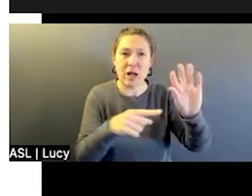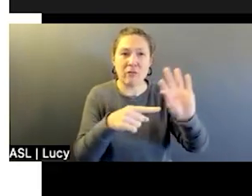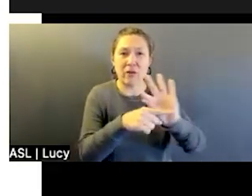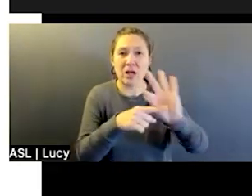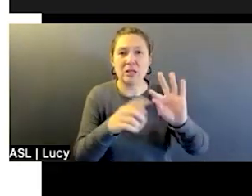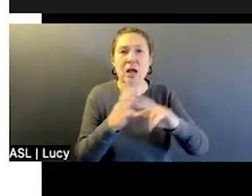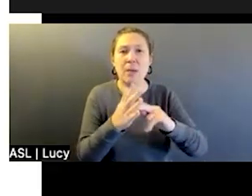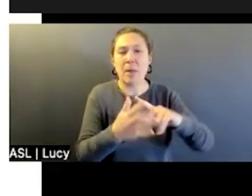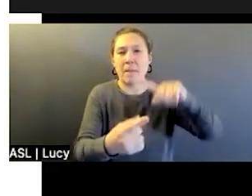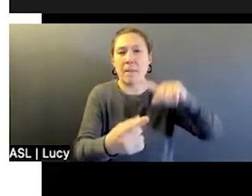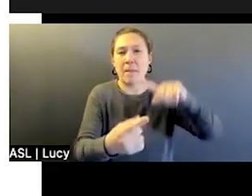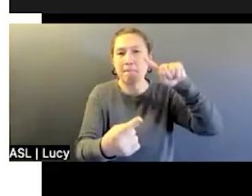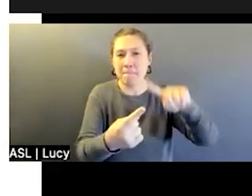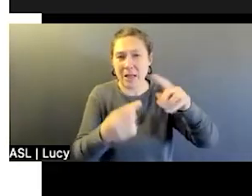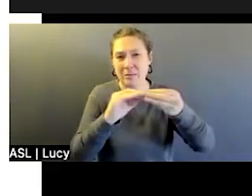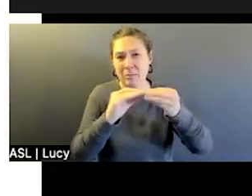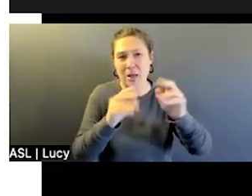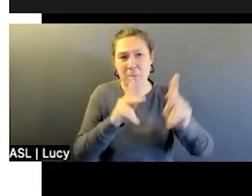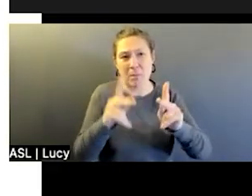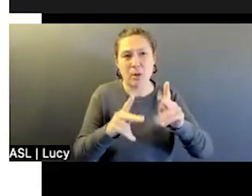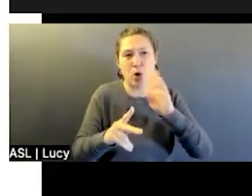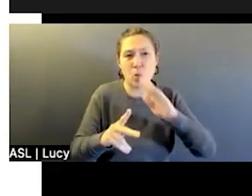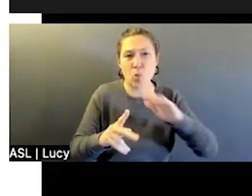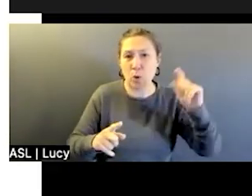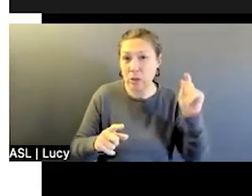needed to